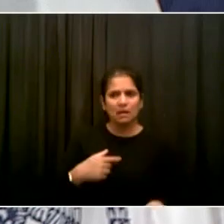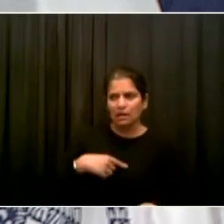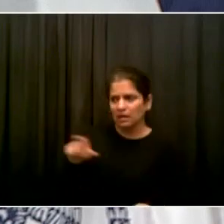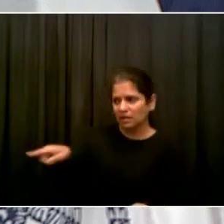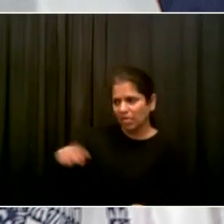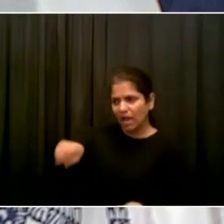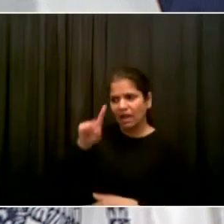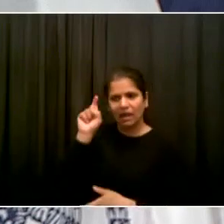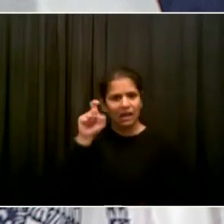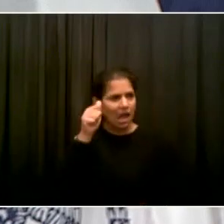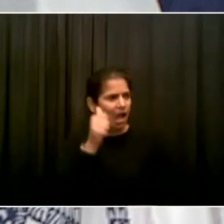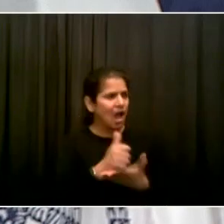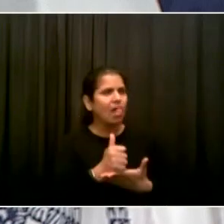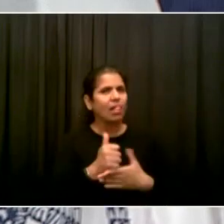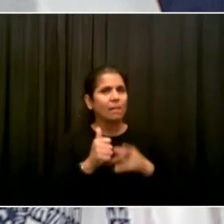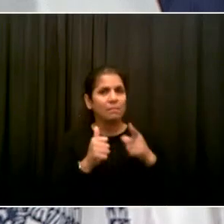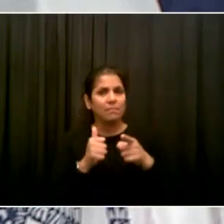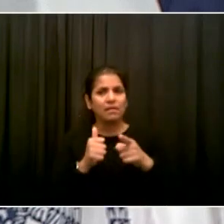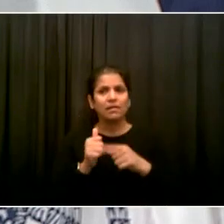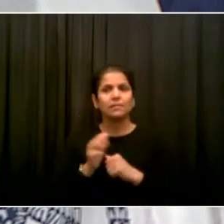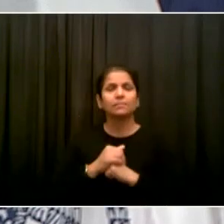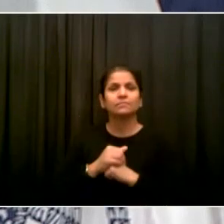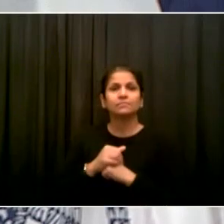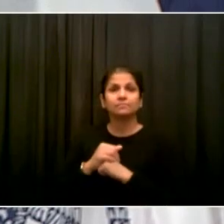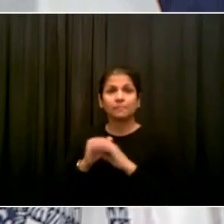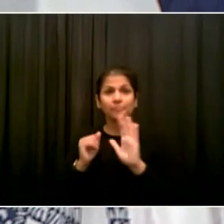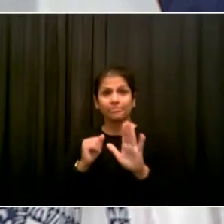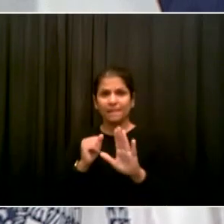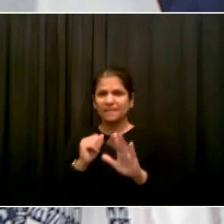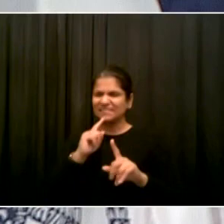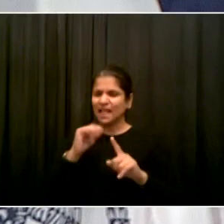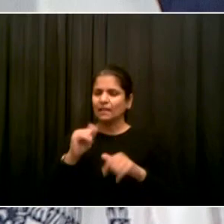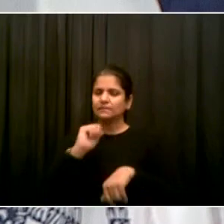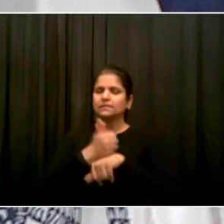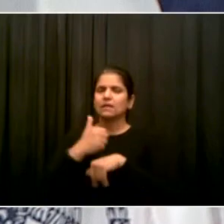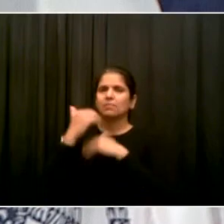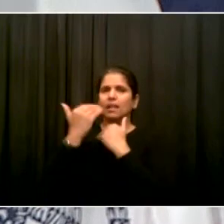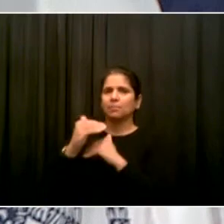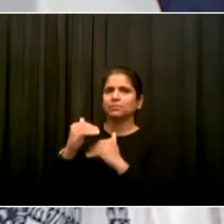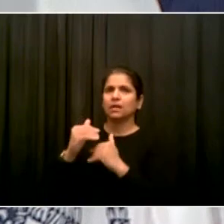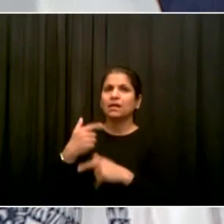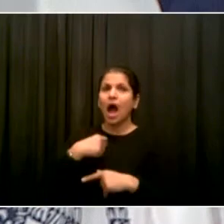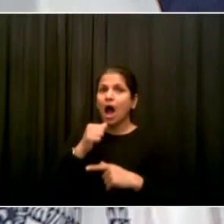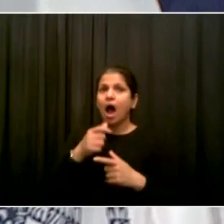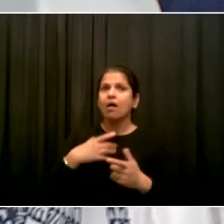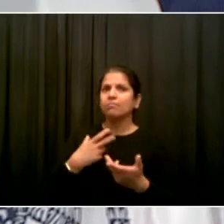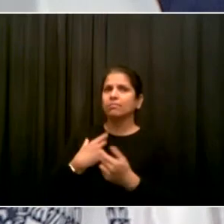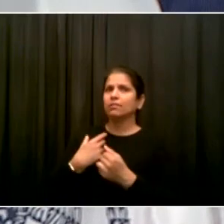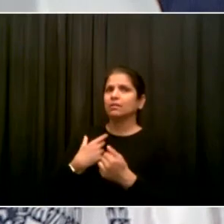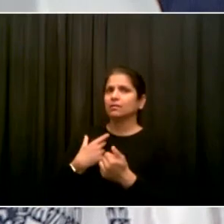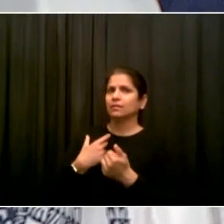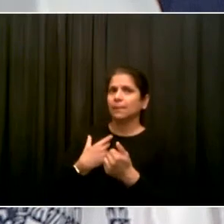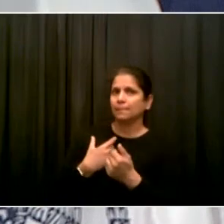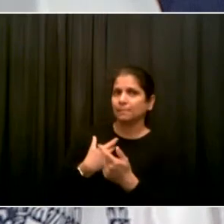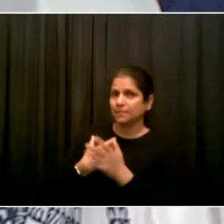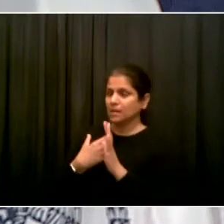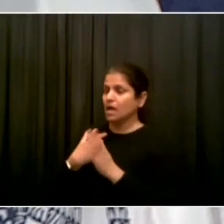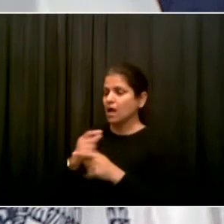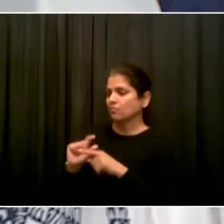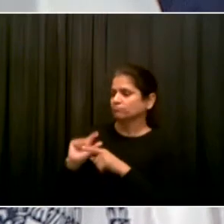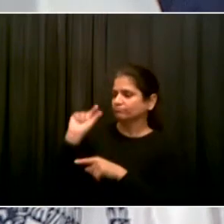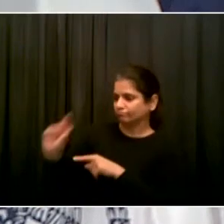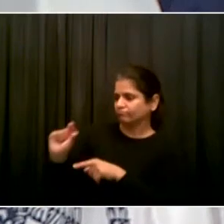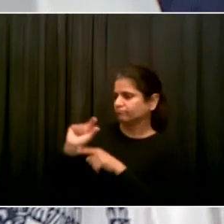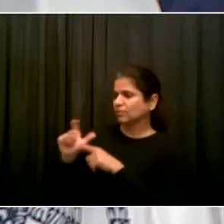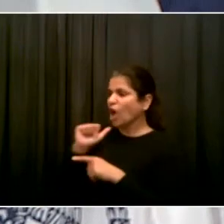term. It is, another part of thinking in terms of stimulus and relief. But I think it's going to really